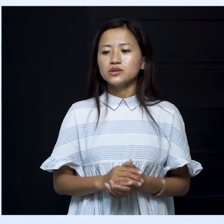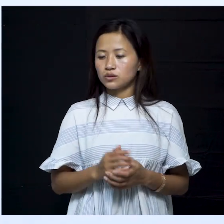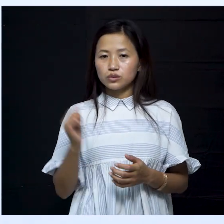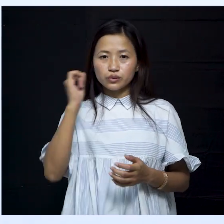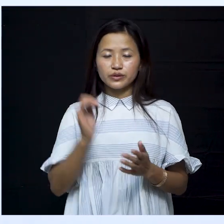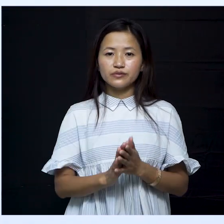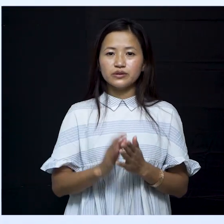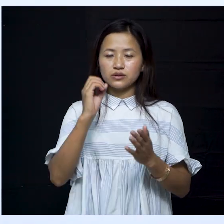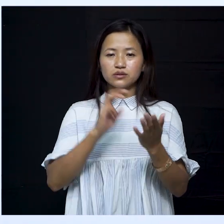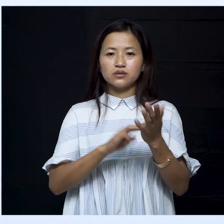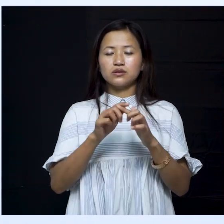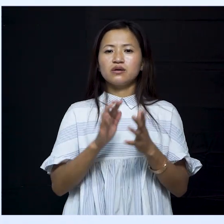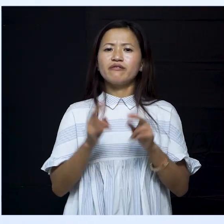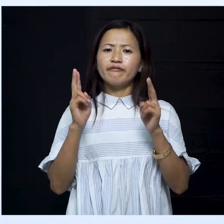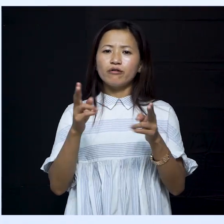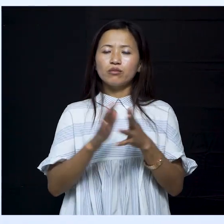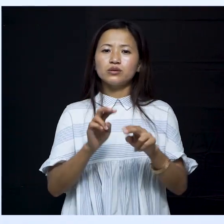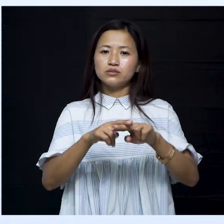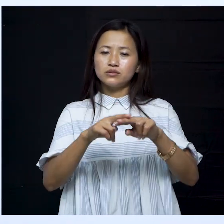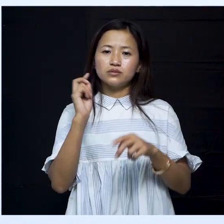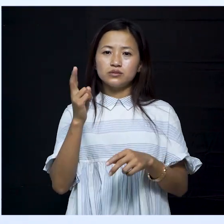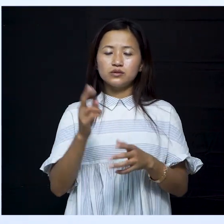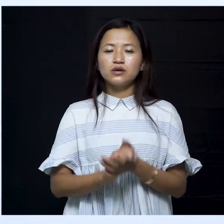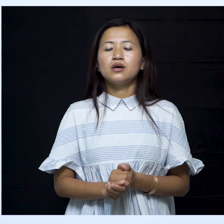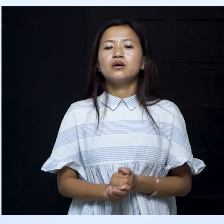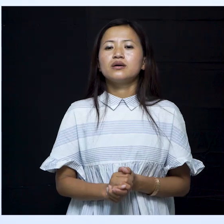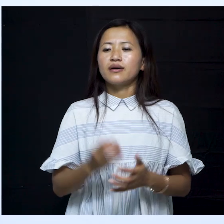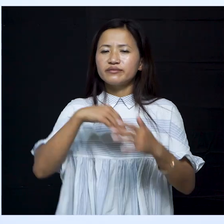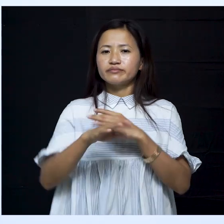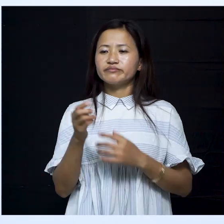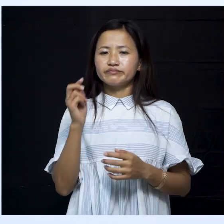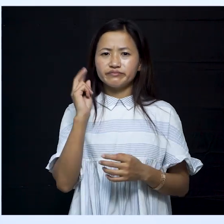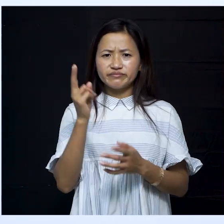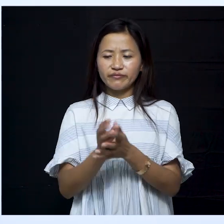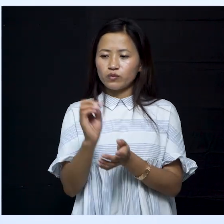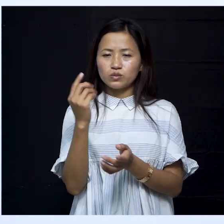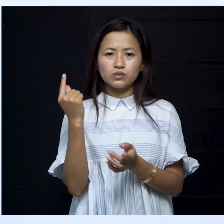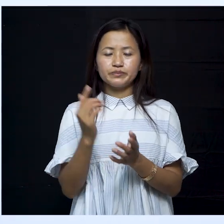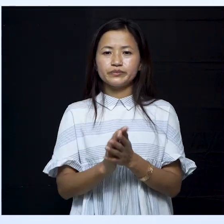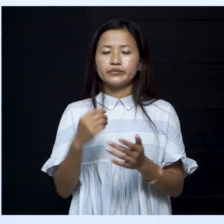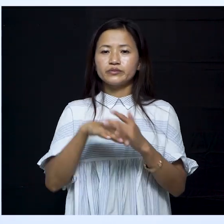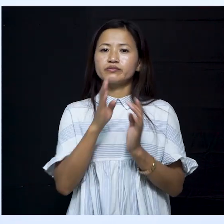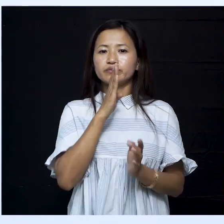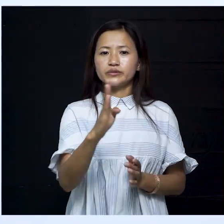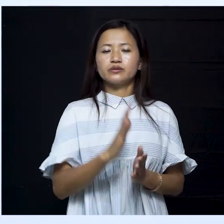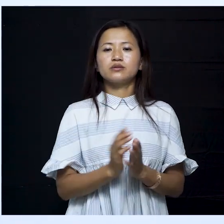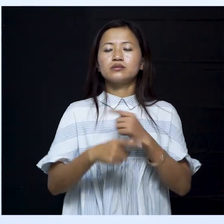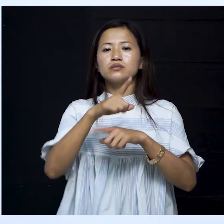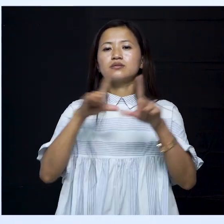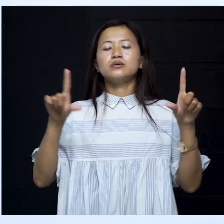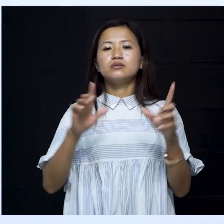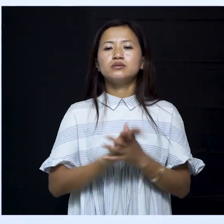or we can say the formal language versus the informal, the indirect language versus the direct